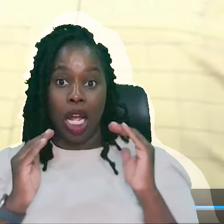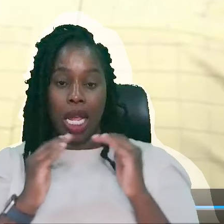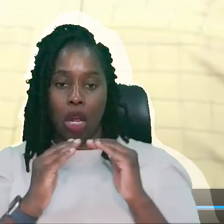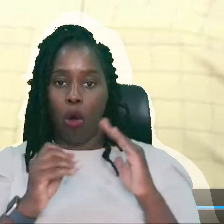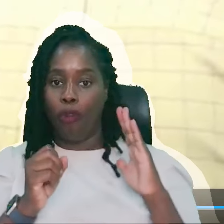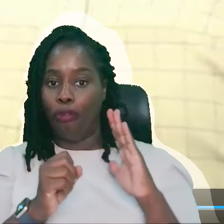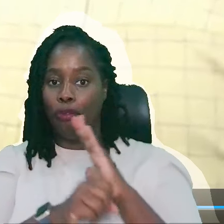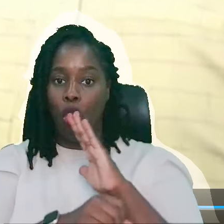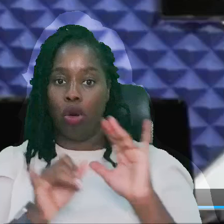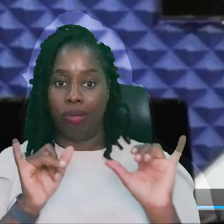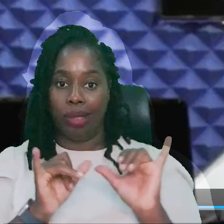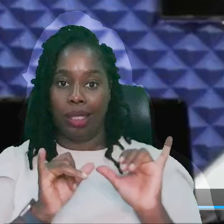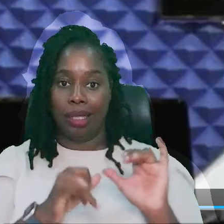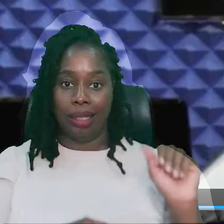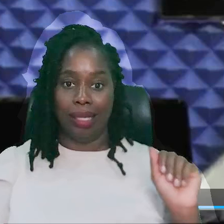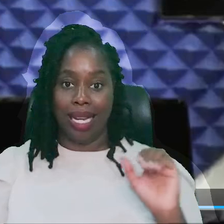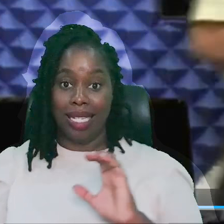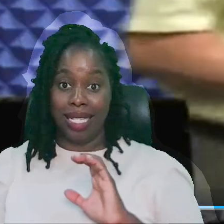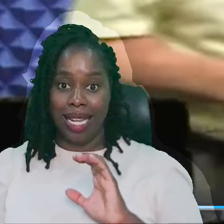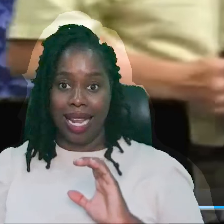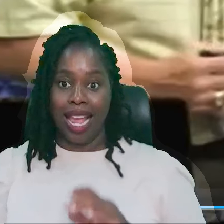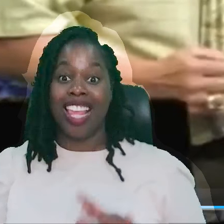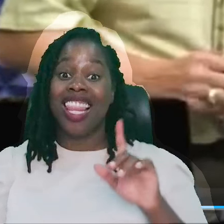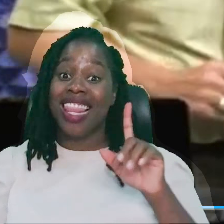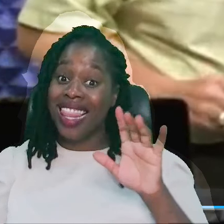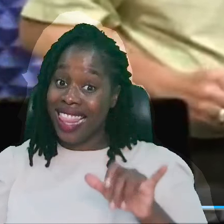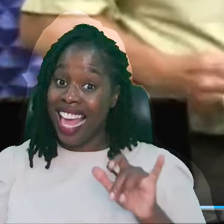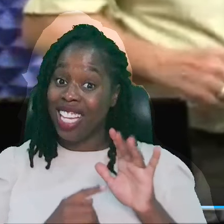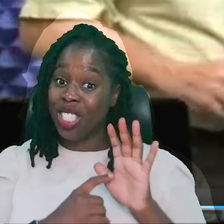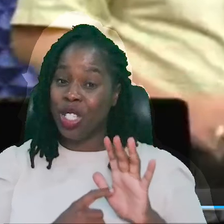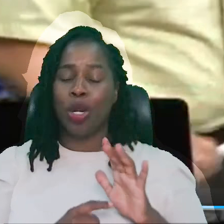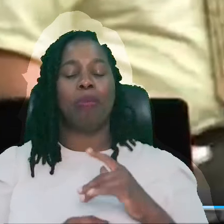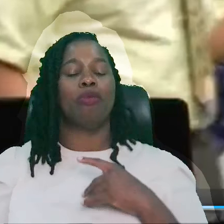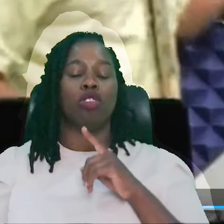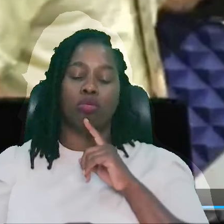equals the big distance. Again, that should be an